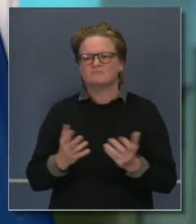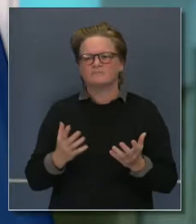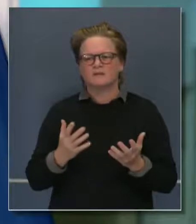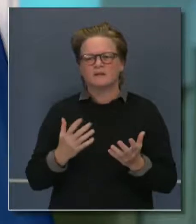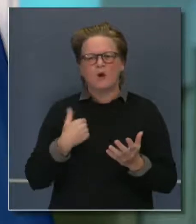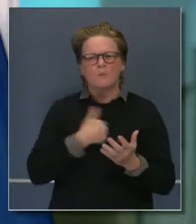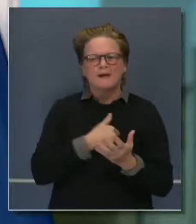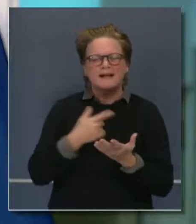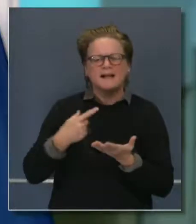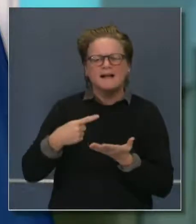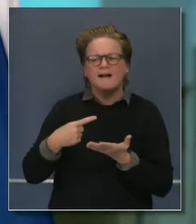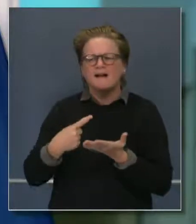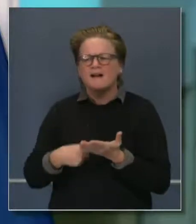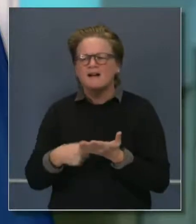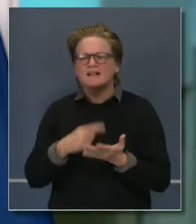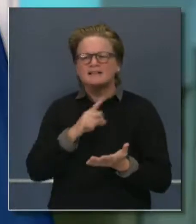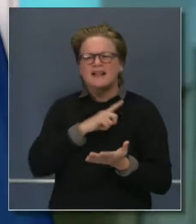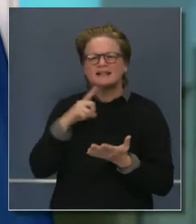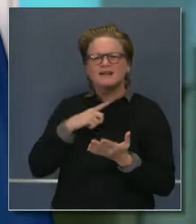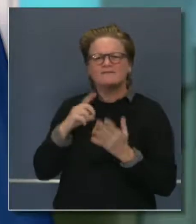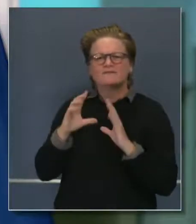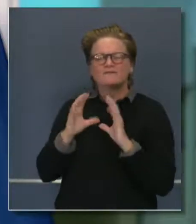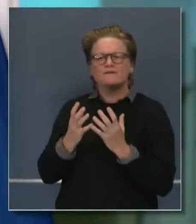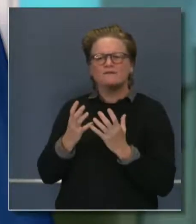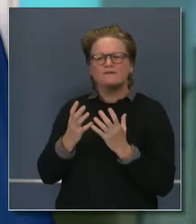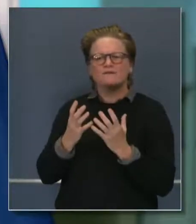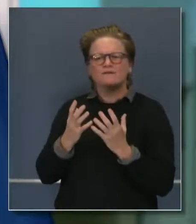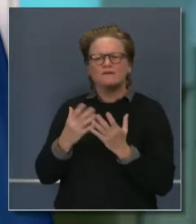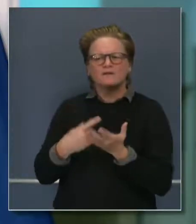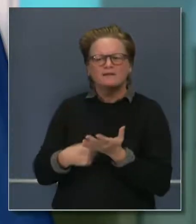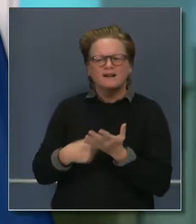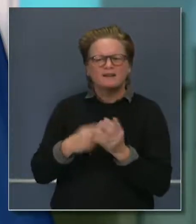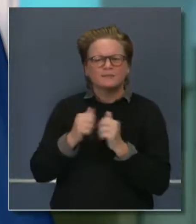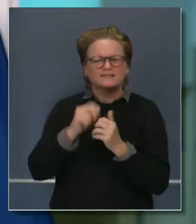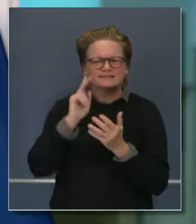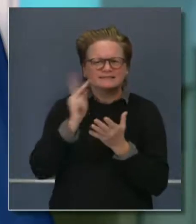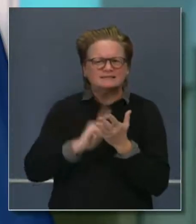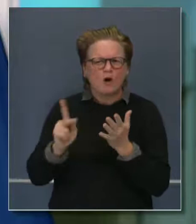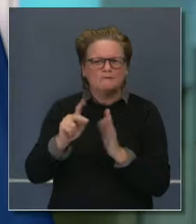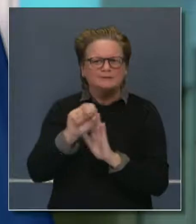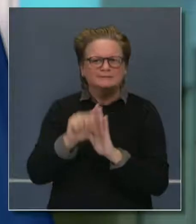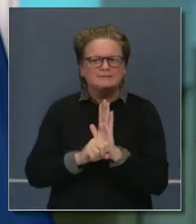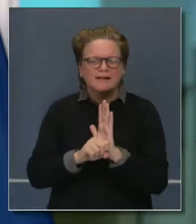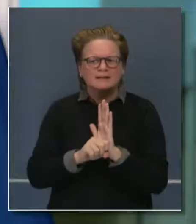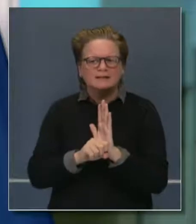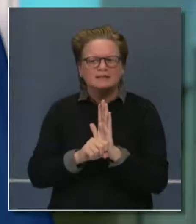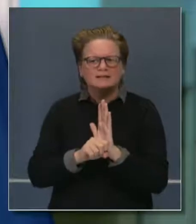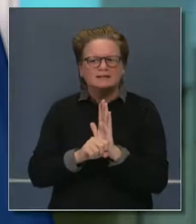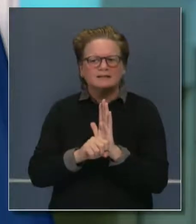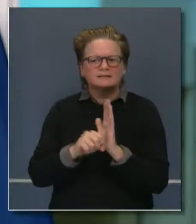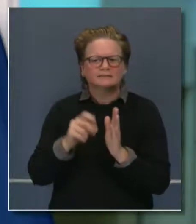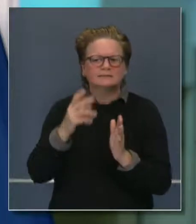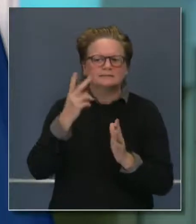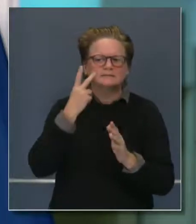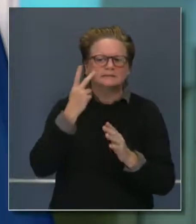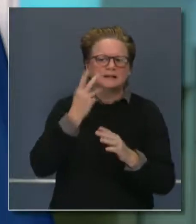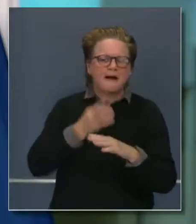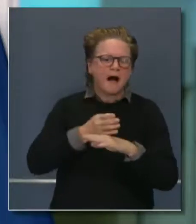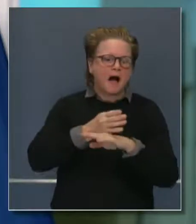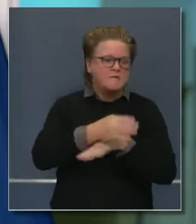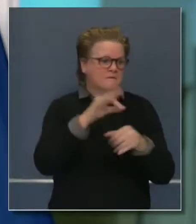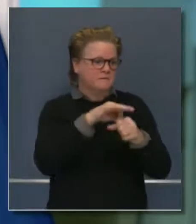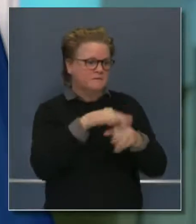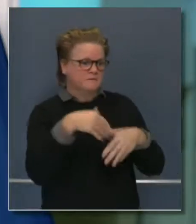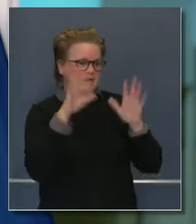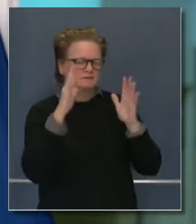I look forward to that conversation with the Secretary of State as well as we get a real post-election analysis of what went right, what